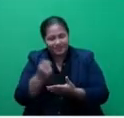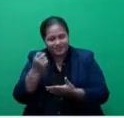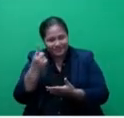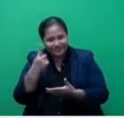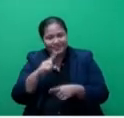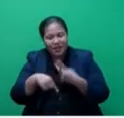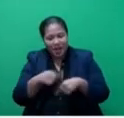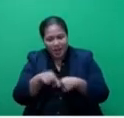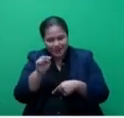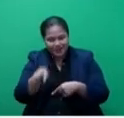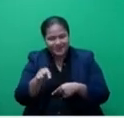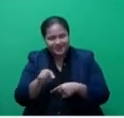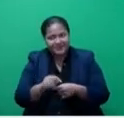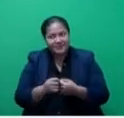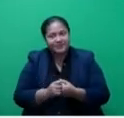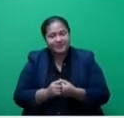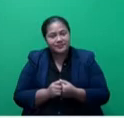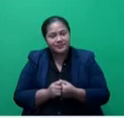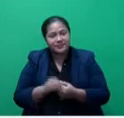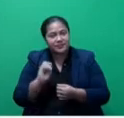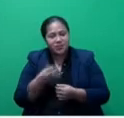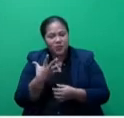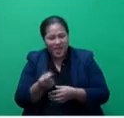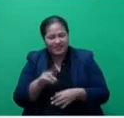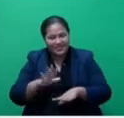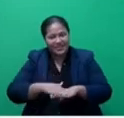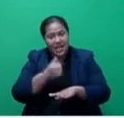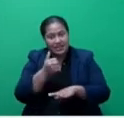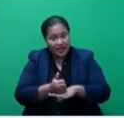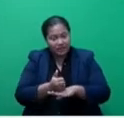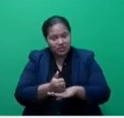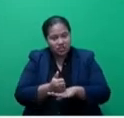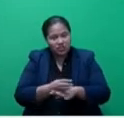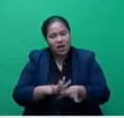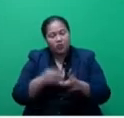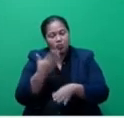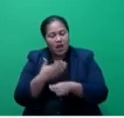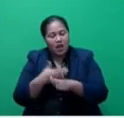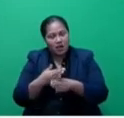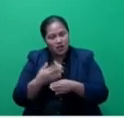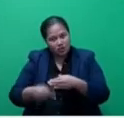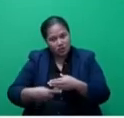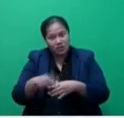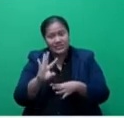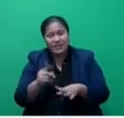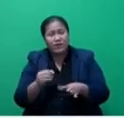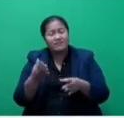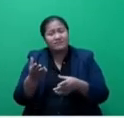encouraged and regular quarterly publication is established and operational. Some of the barriers of implementing